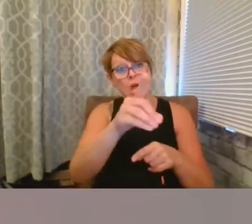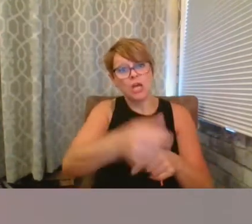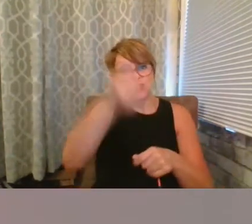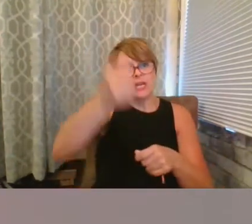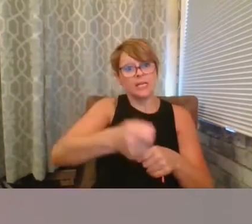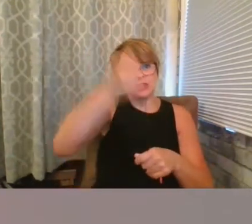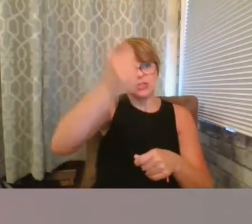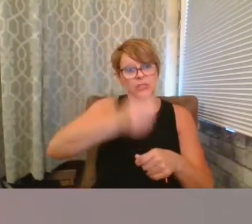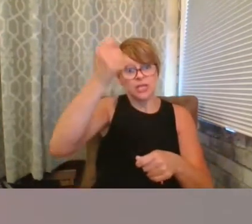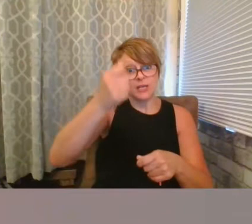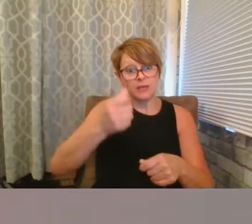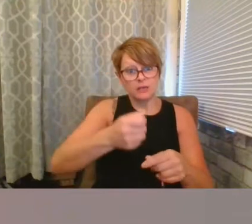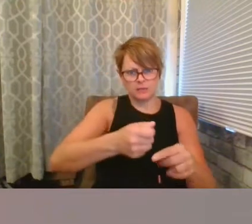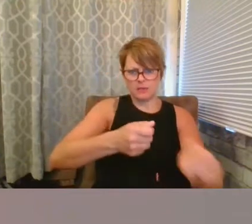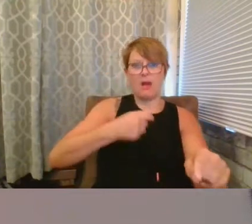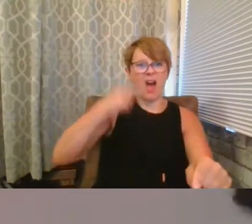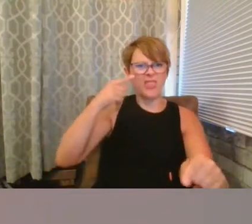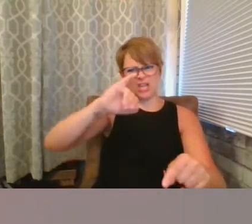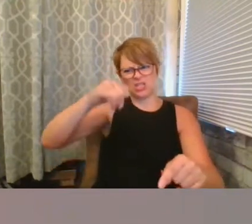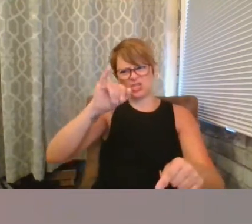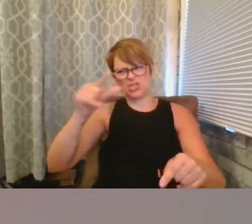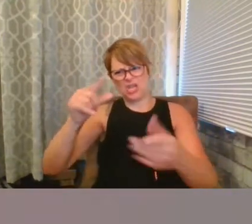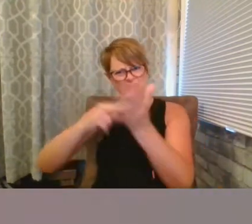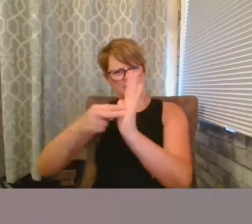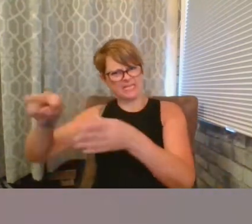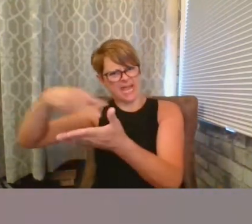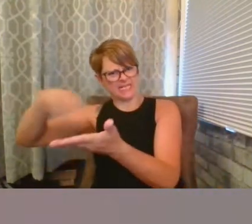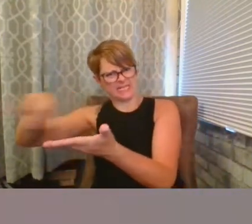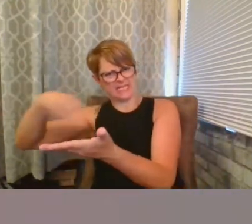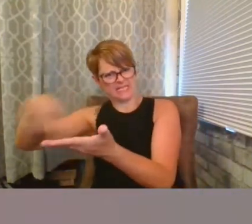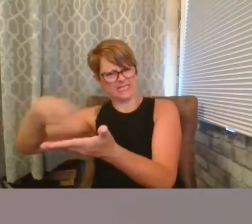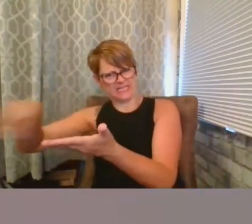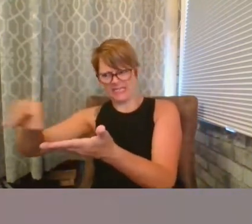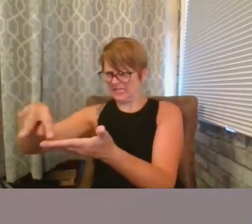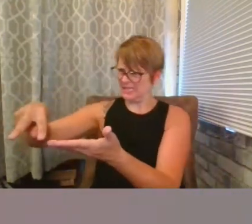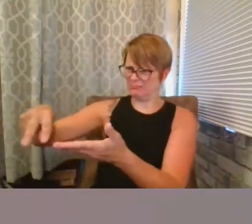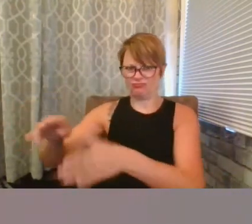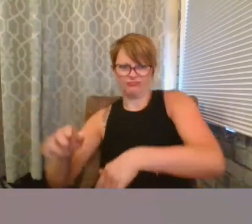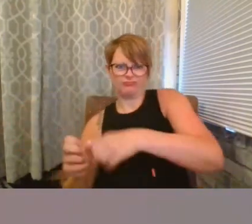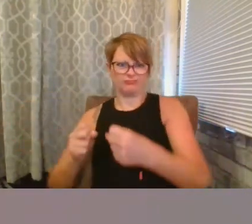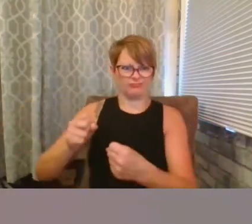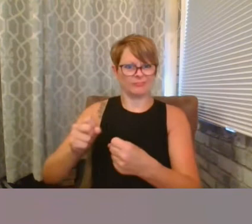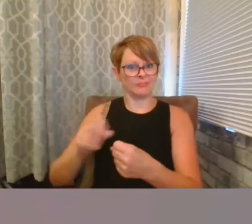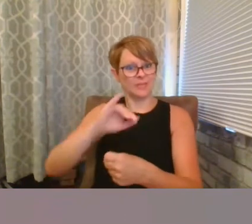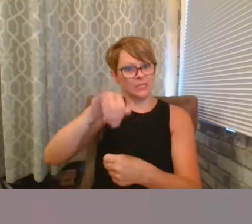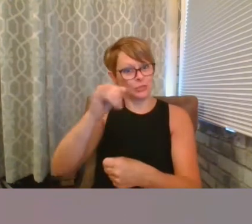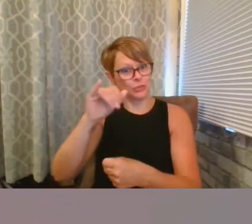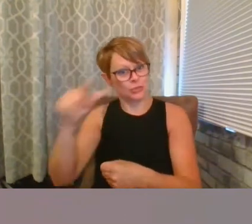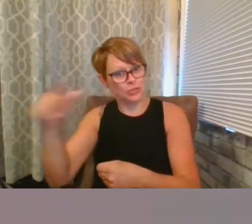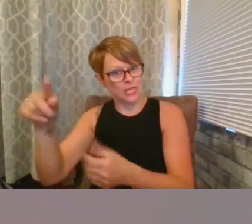means dancing. Jig means the musical part that we call it musical jig or